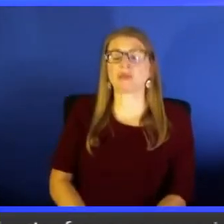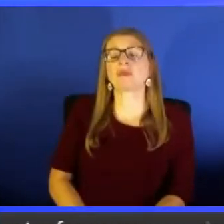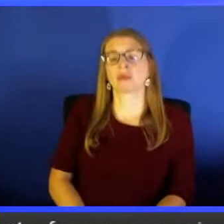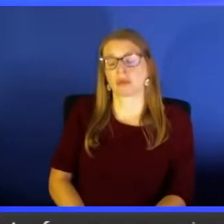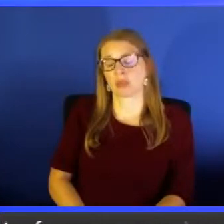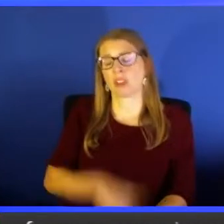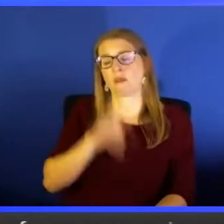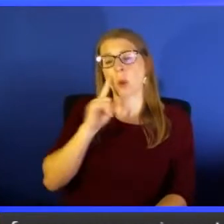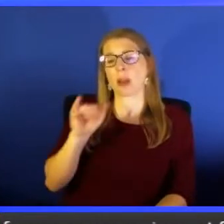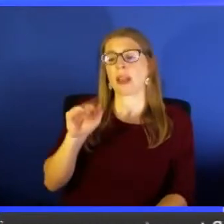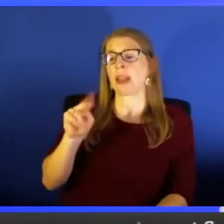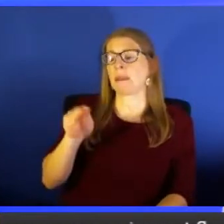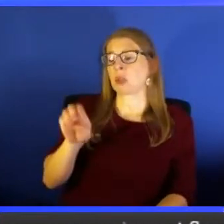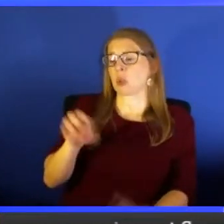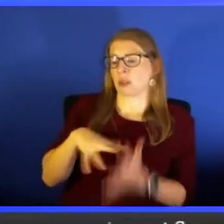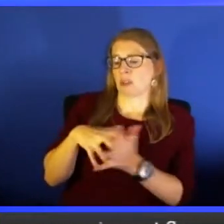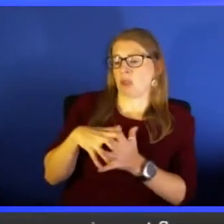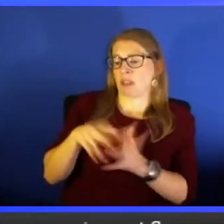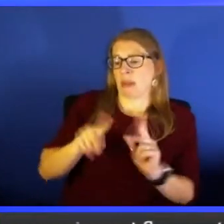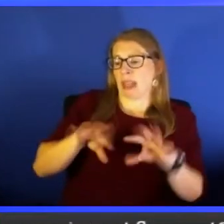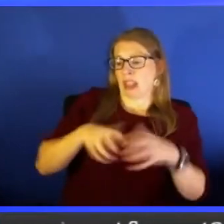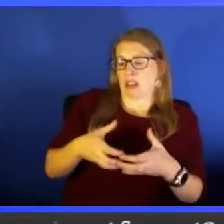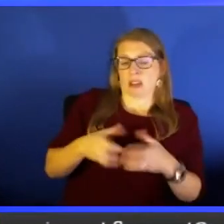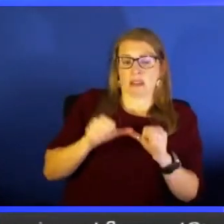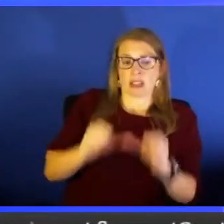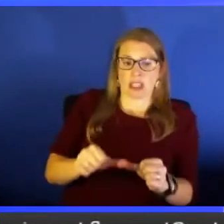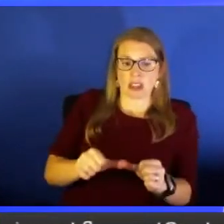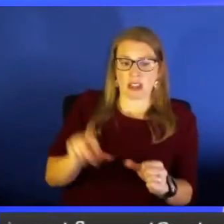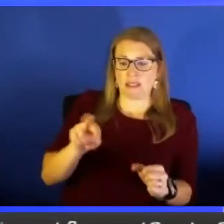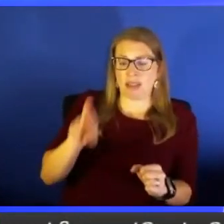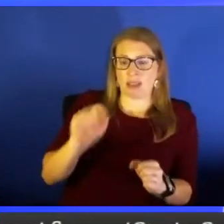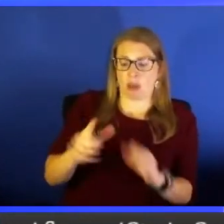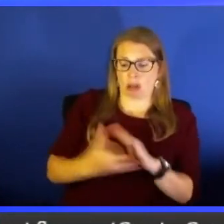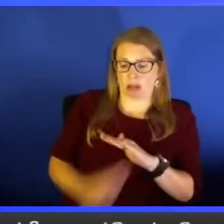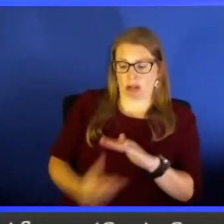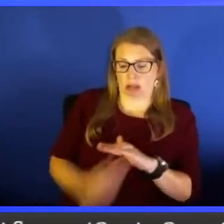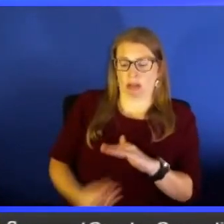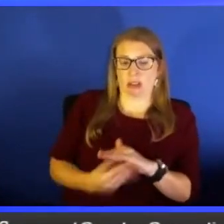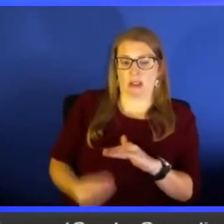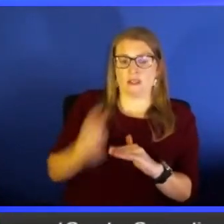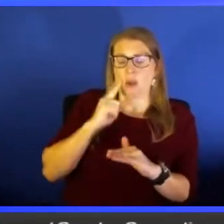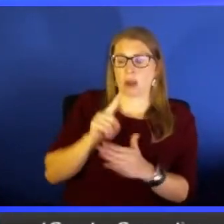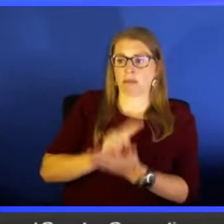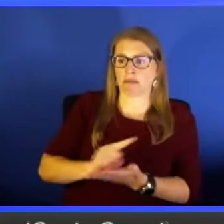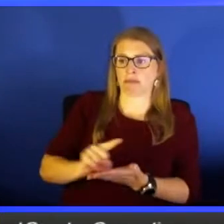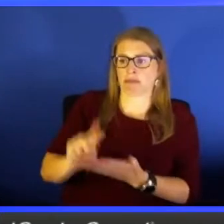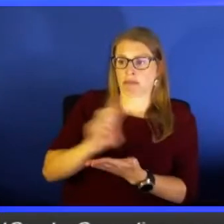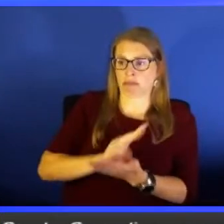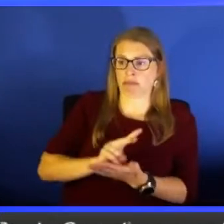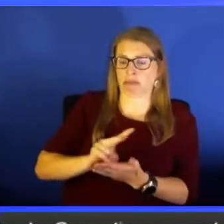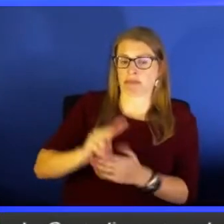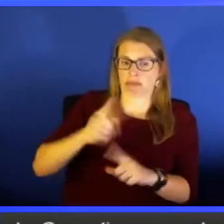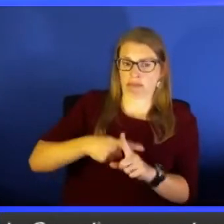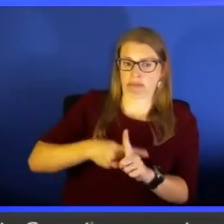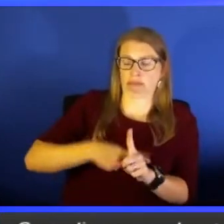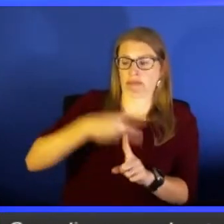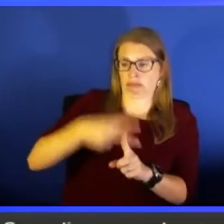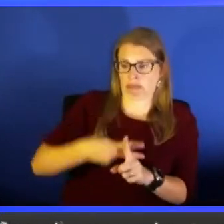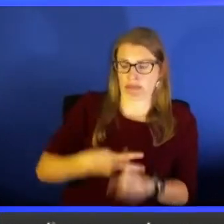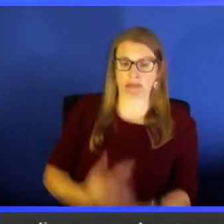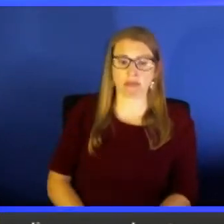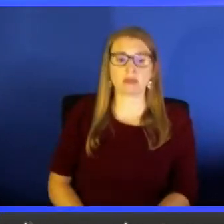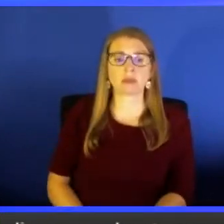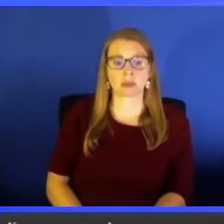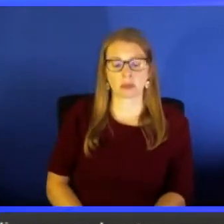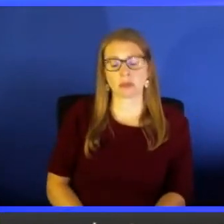where we know you can have continued viral replication for weeks or months. So that is a very good question. You know, all of these